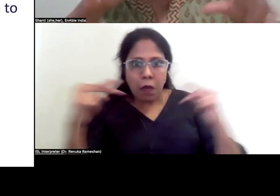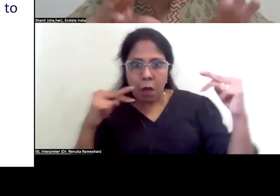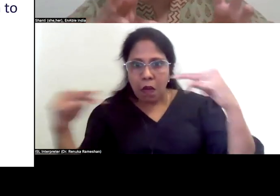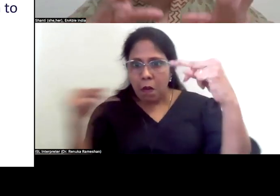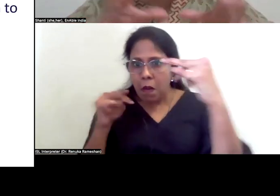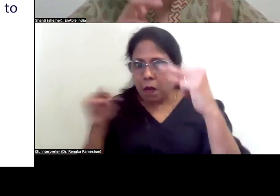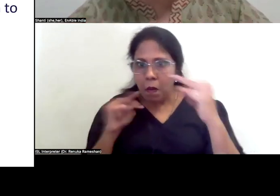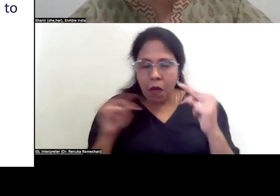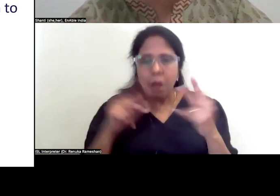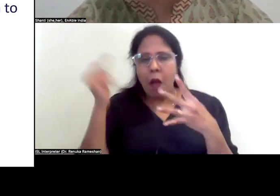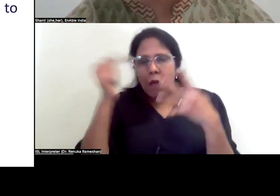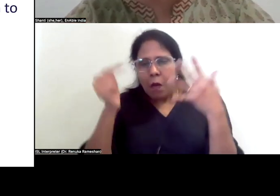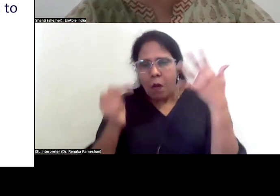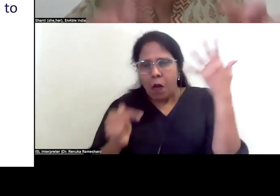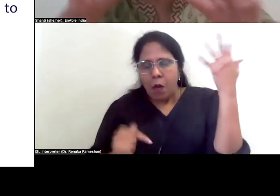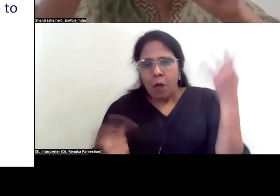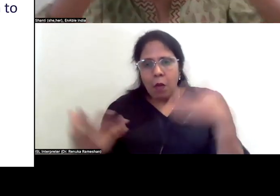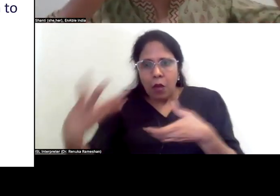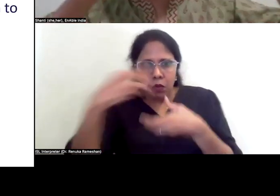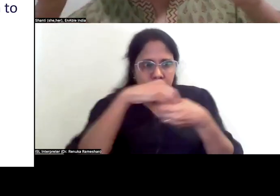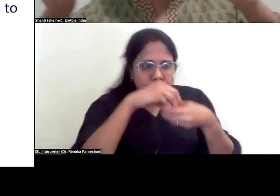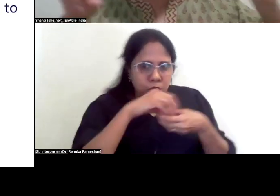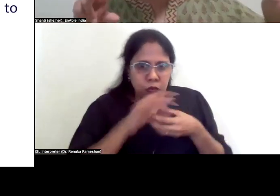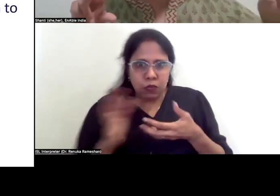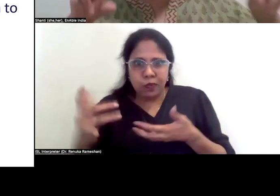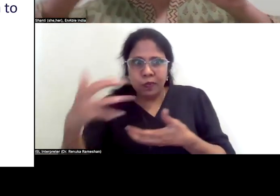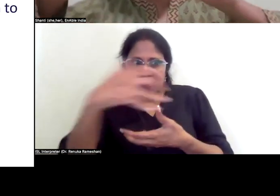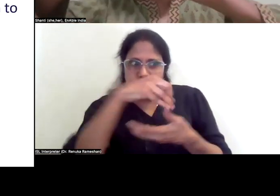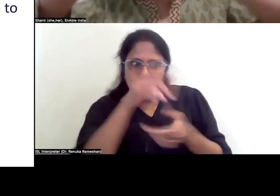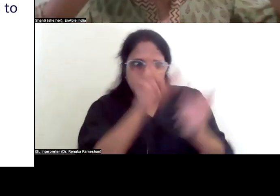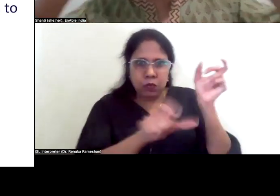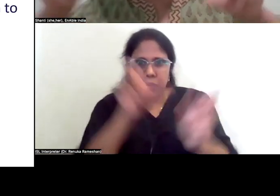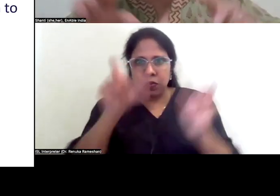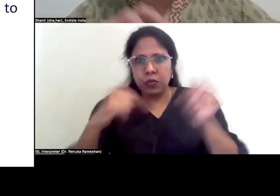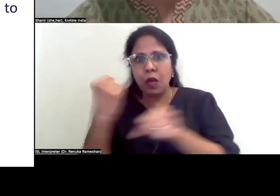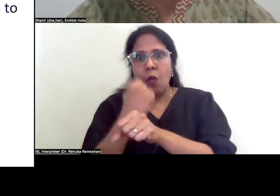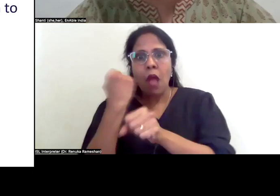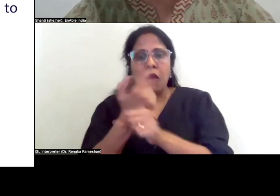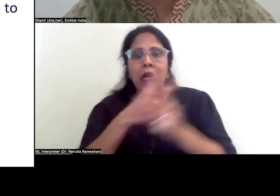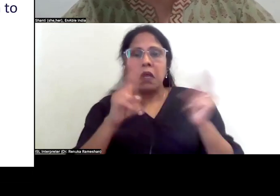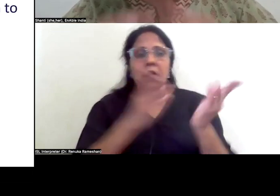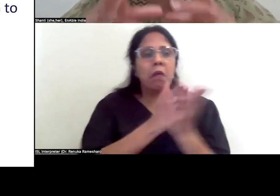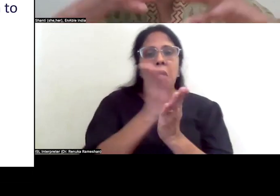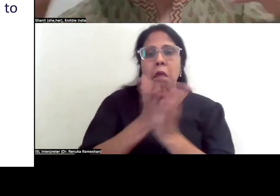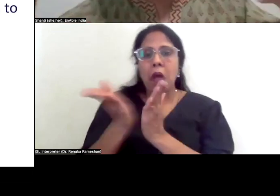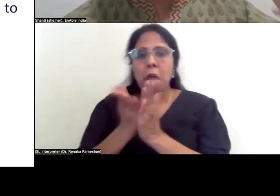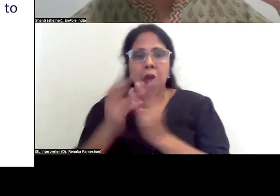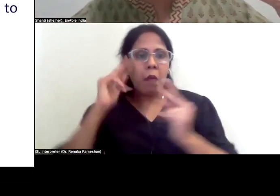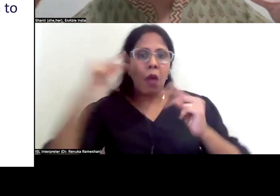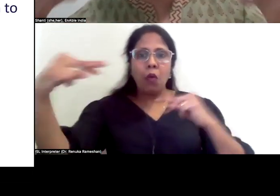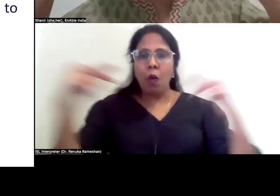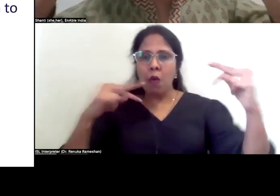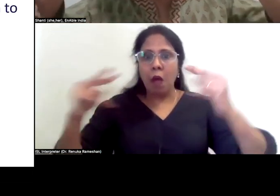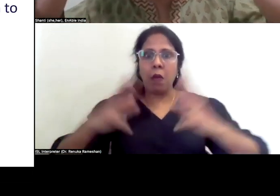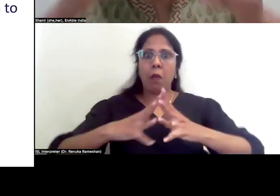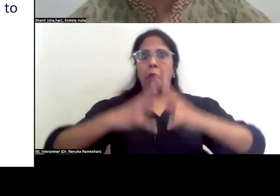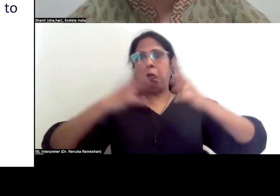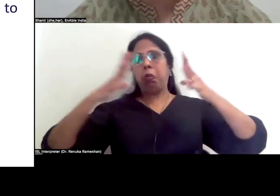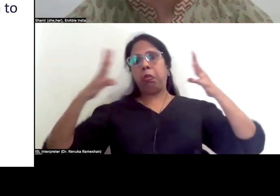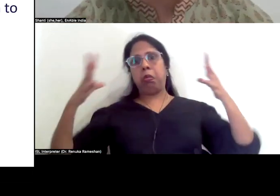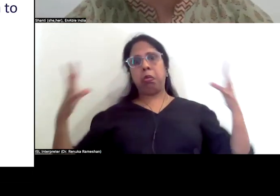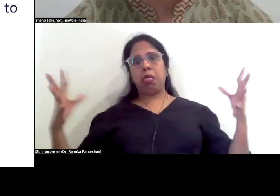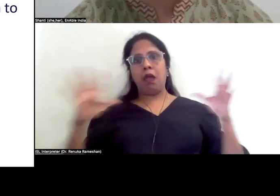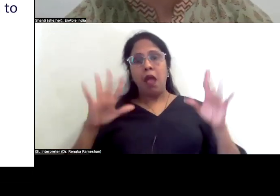so many different points that have to be taken into account, and each one of us may be working on different parts of it. It's also large scale, and there are